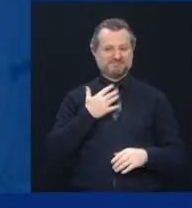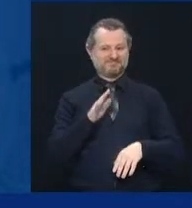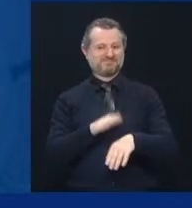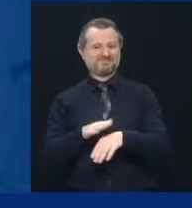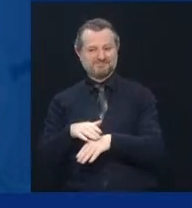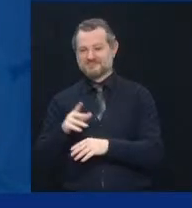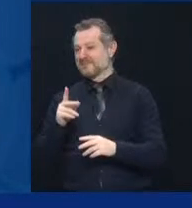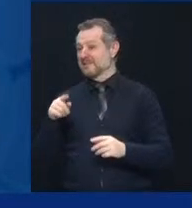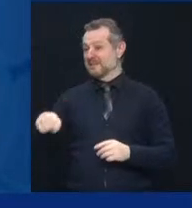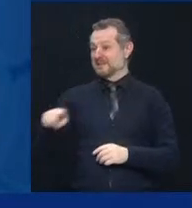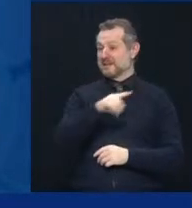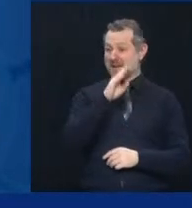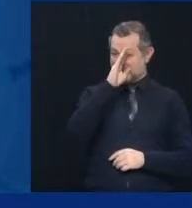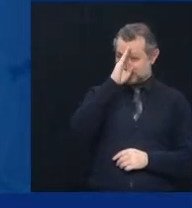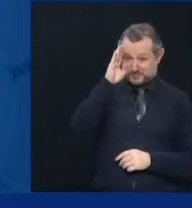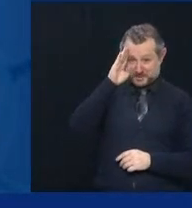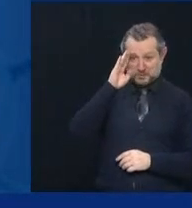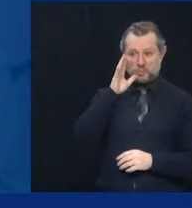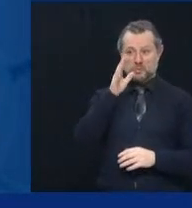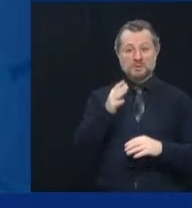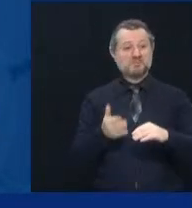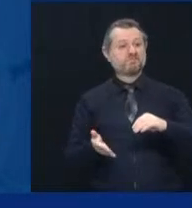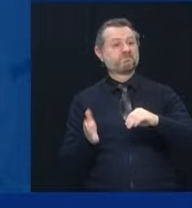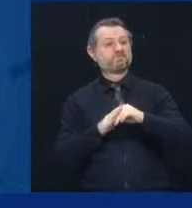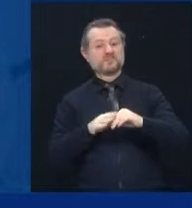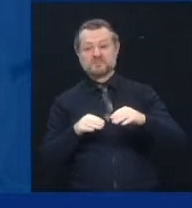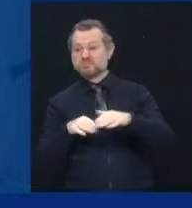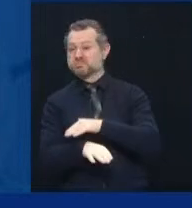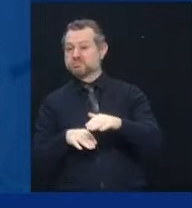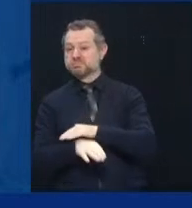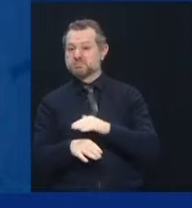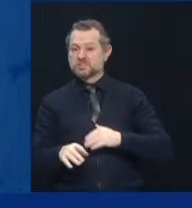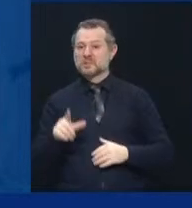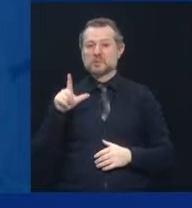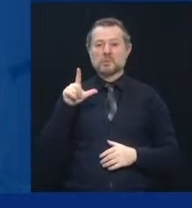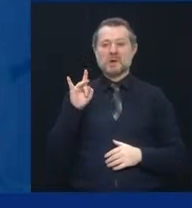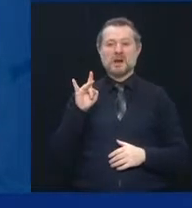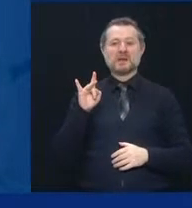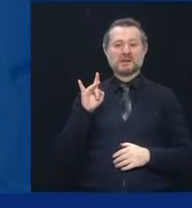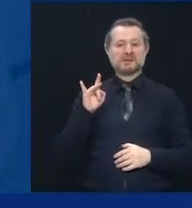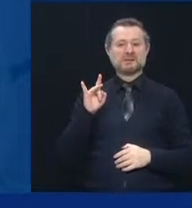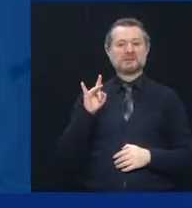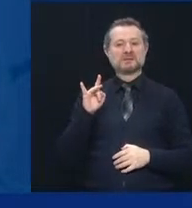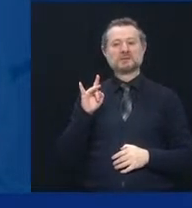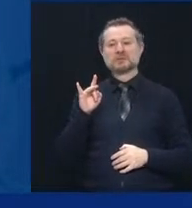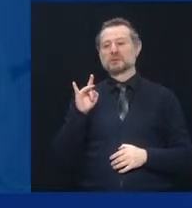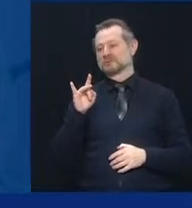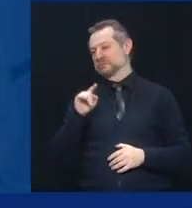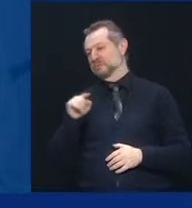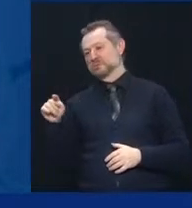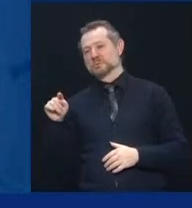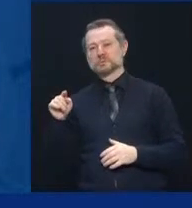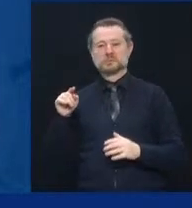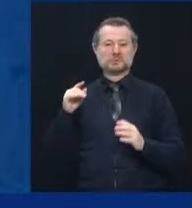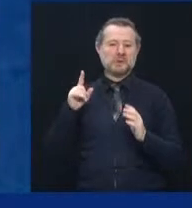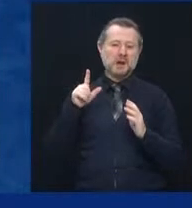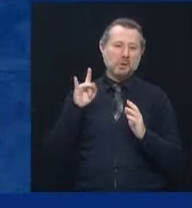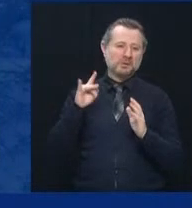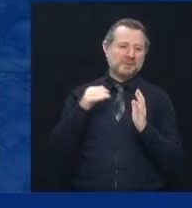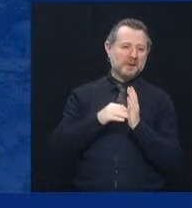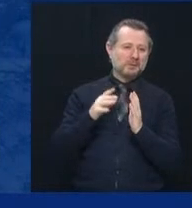increase, went from 2,800 to 10,500. So there was a